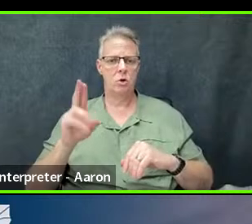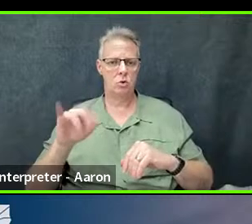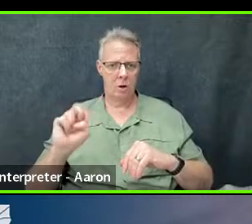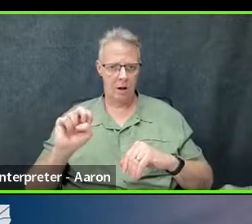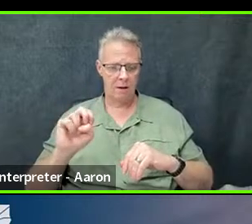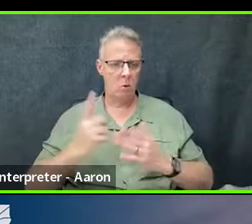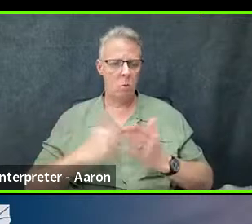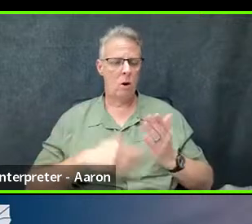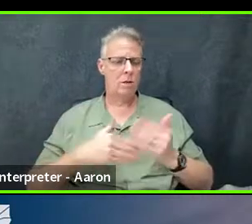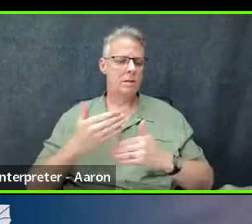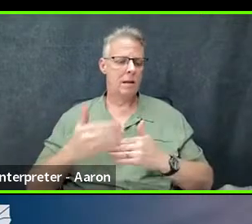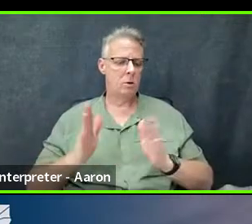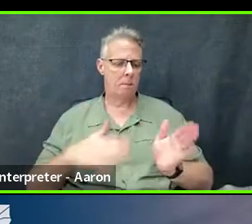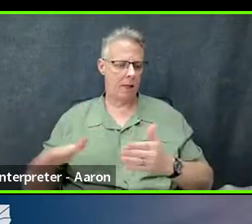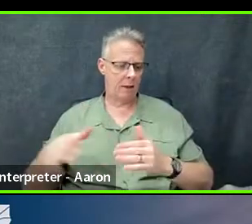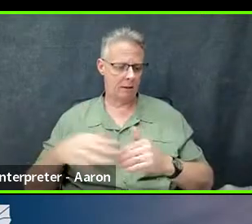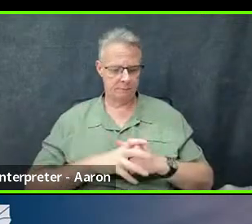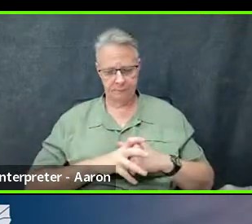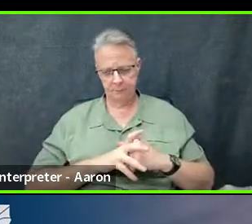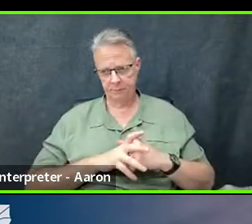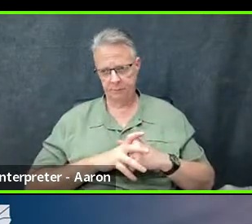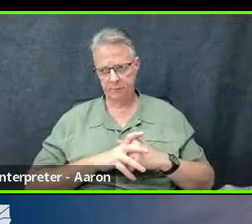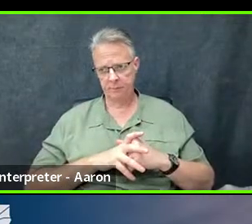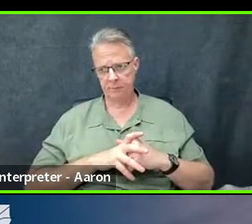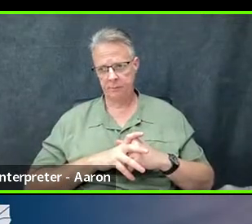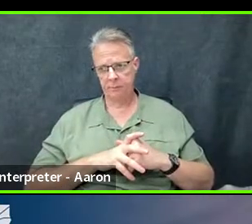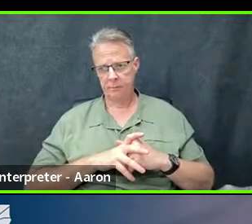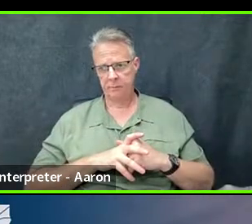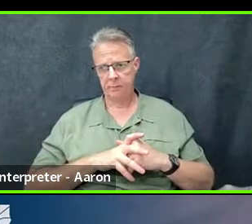the next steps for that?